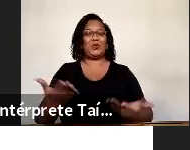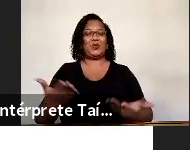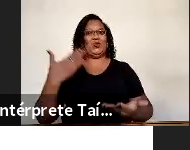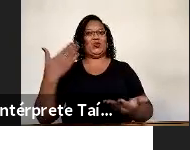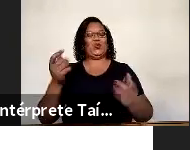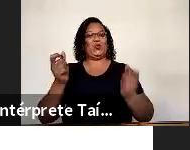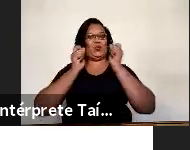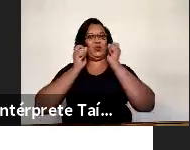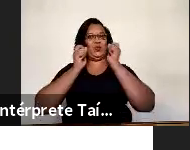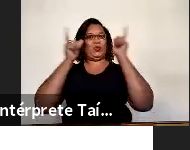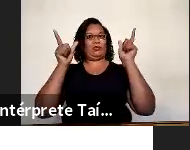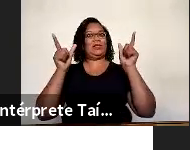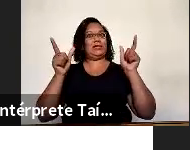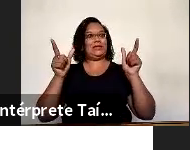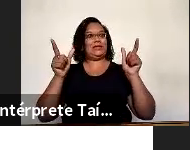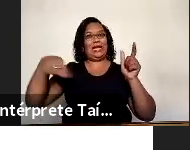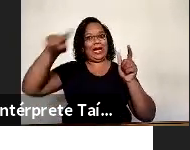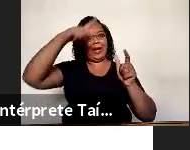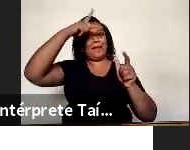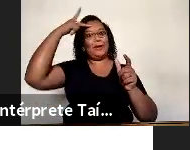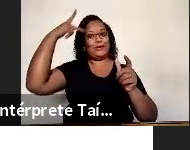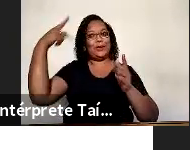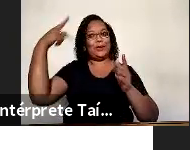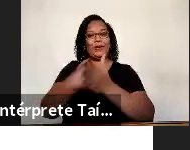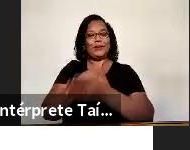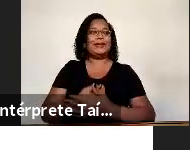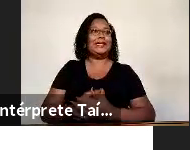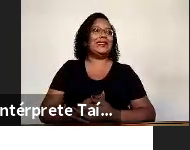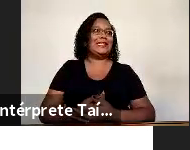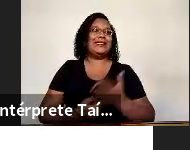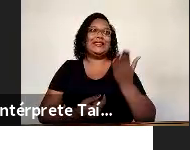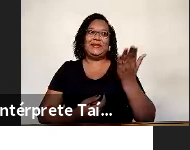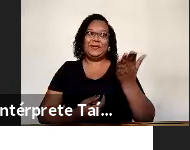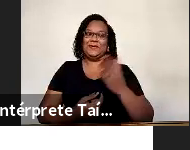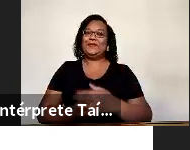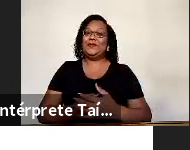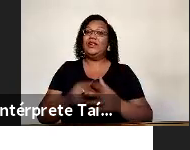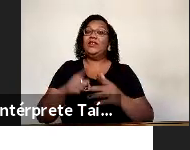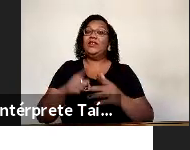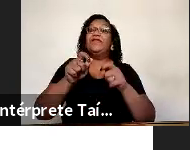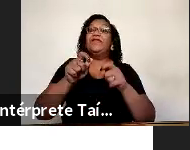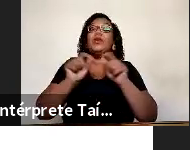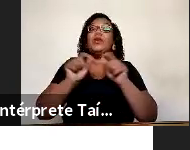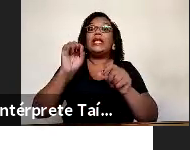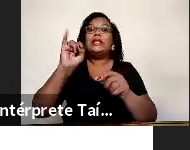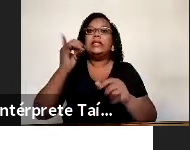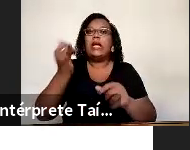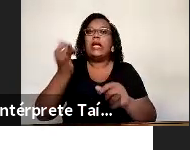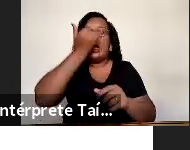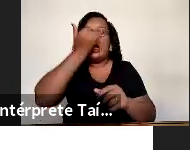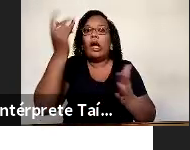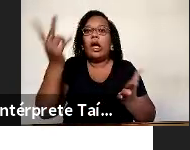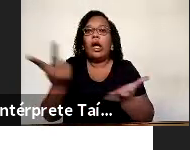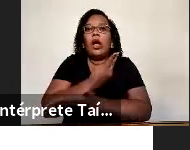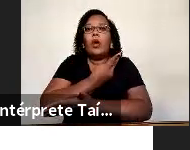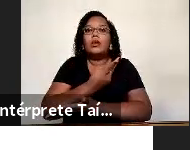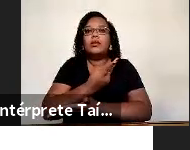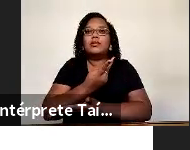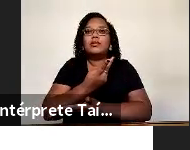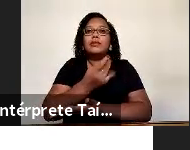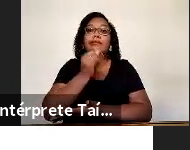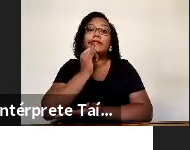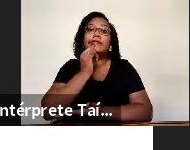What do you do when there's something wrong, when something goes wrong, like in this case with La La Land and Moonlight, where the awards were